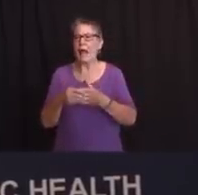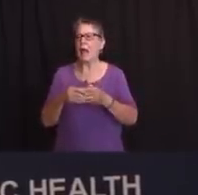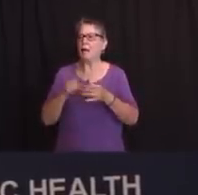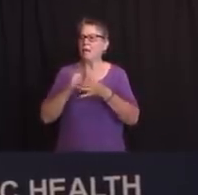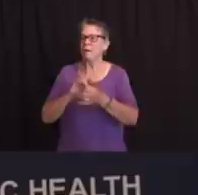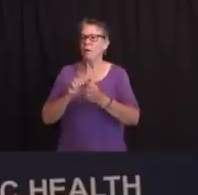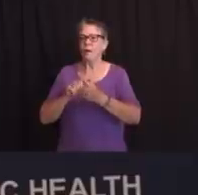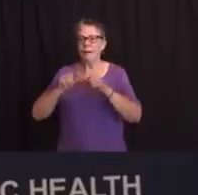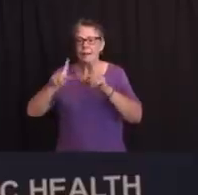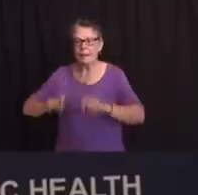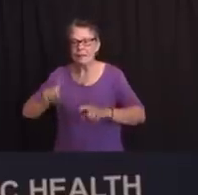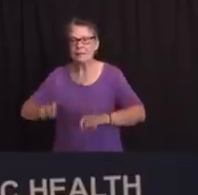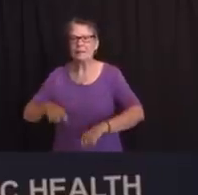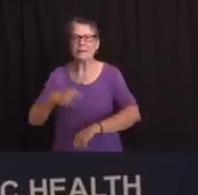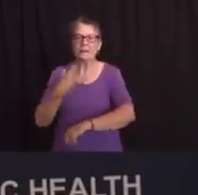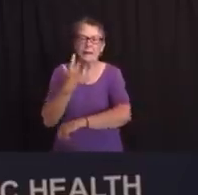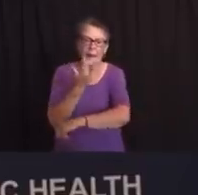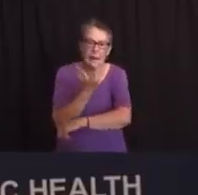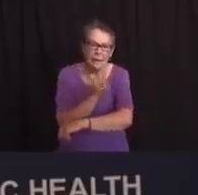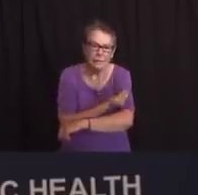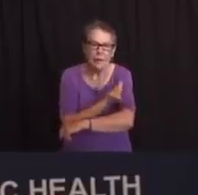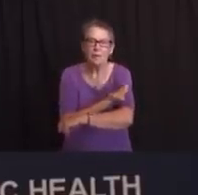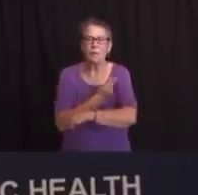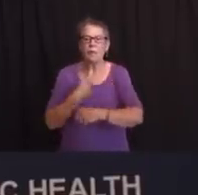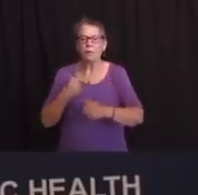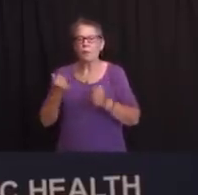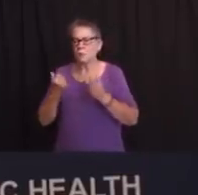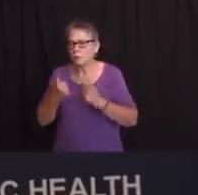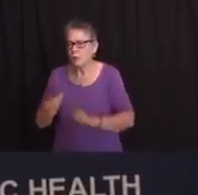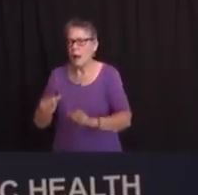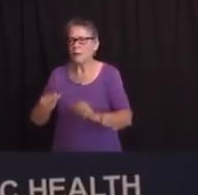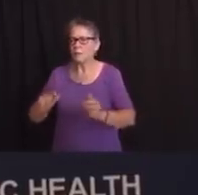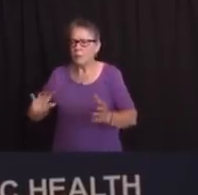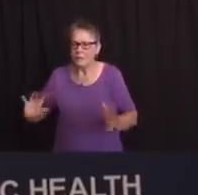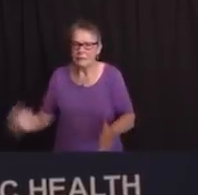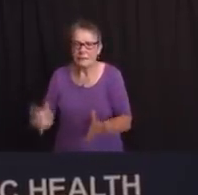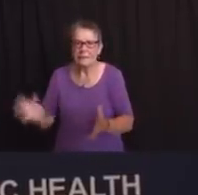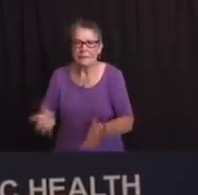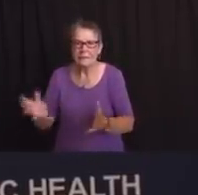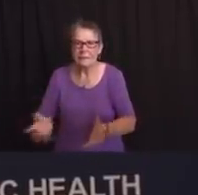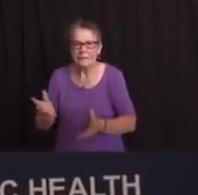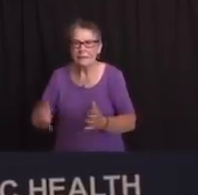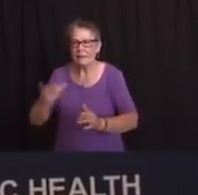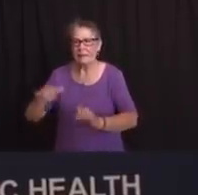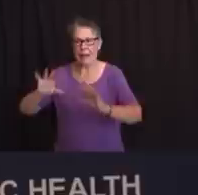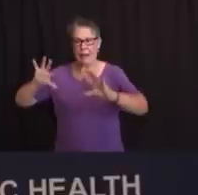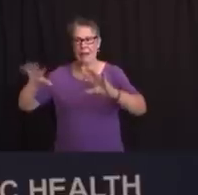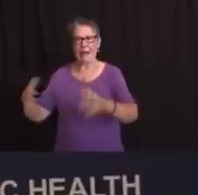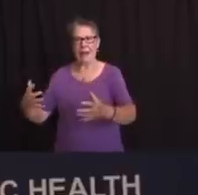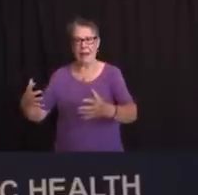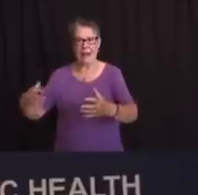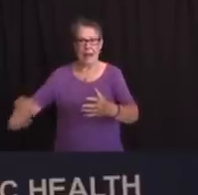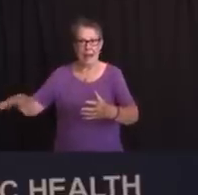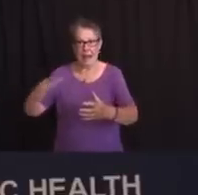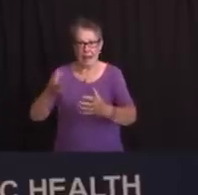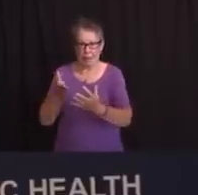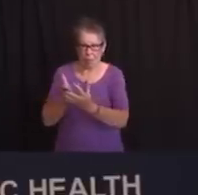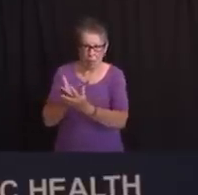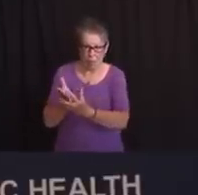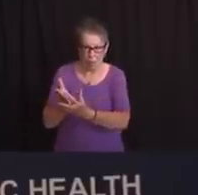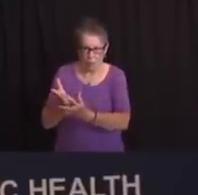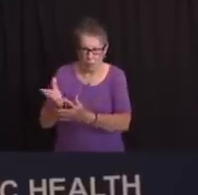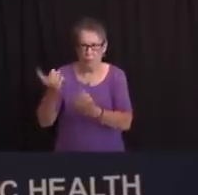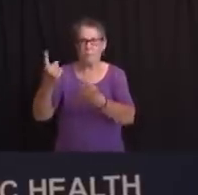what we're trying to do, again, is to get another state police class through. And in closing, thank you, too,